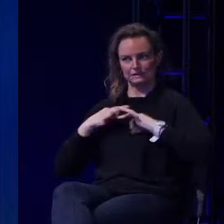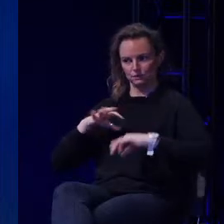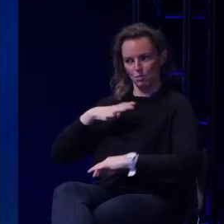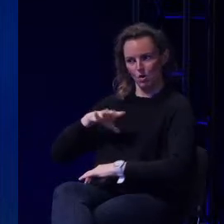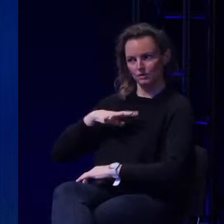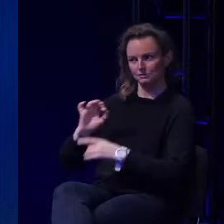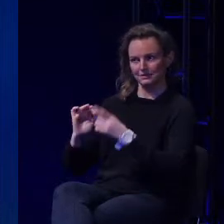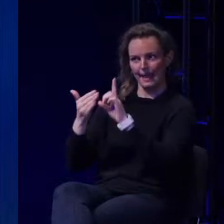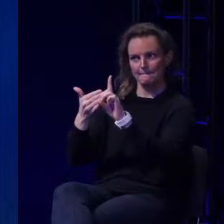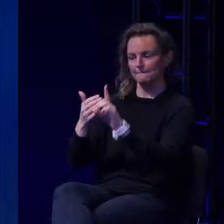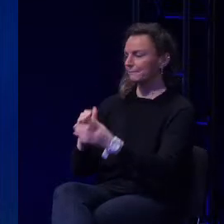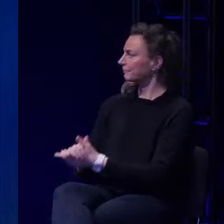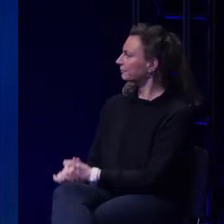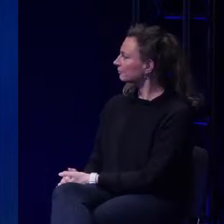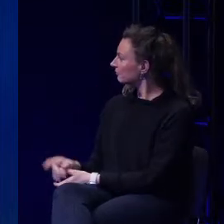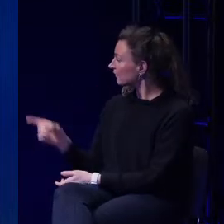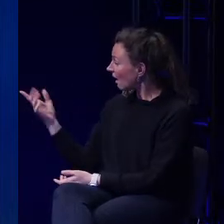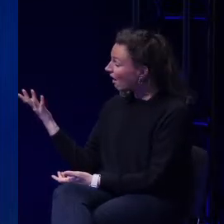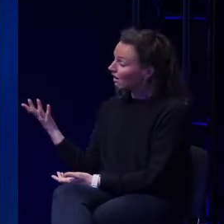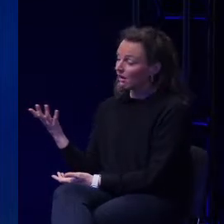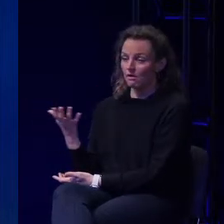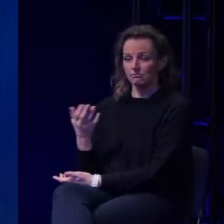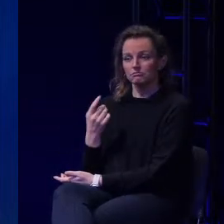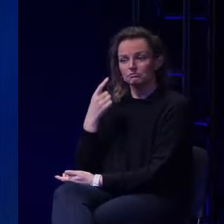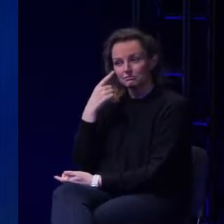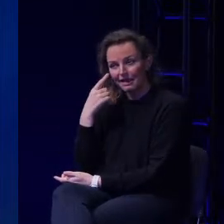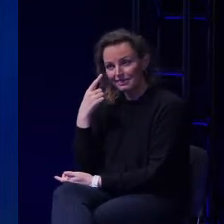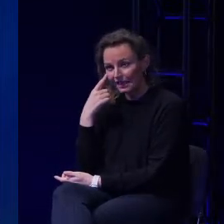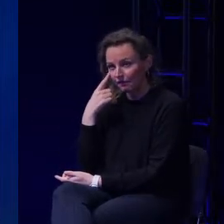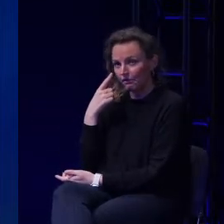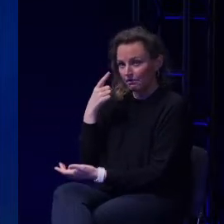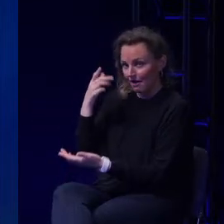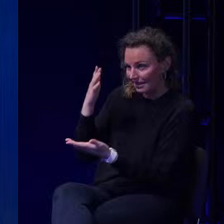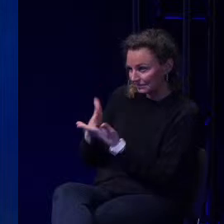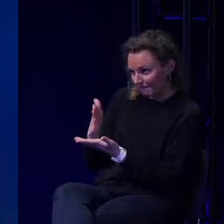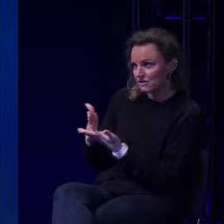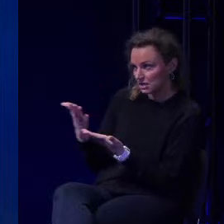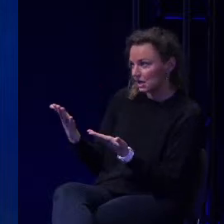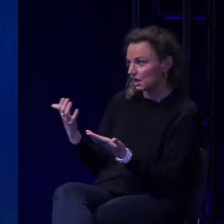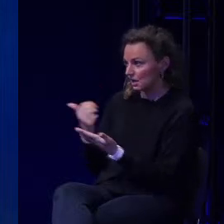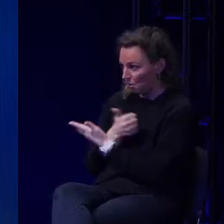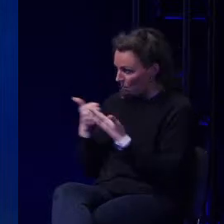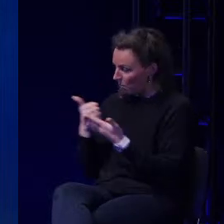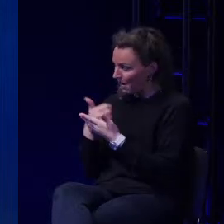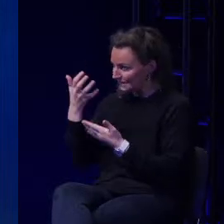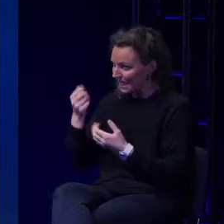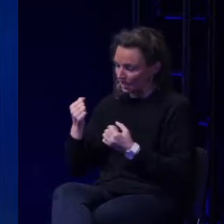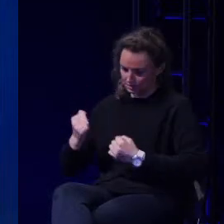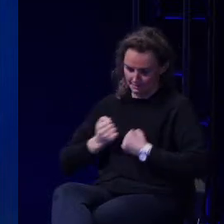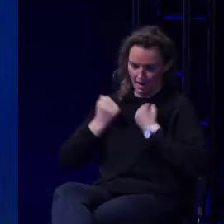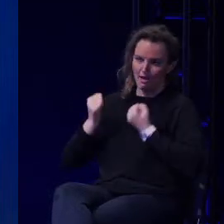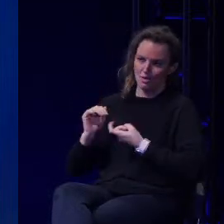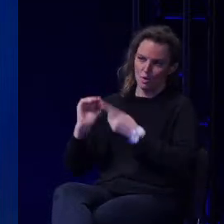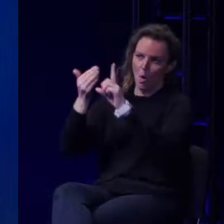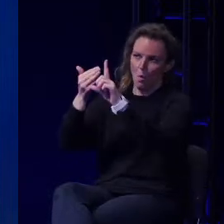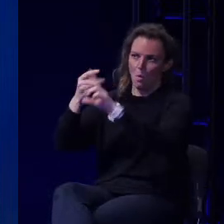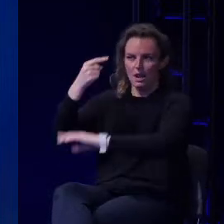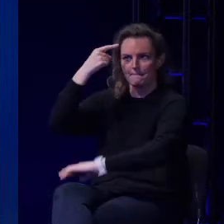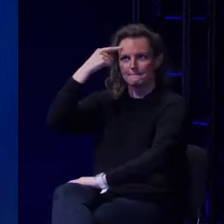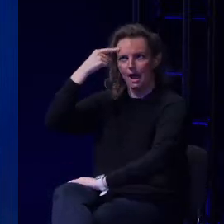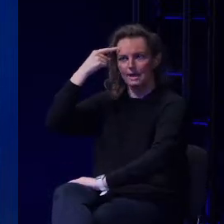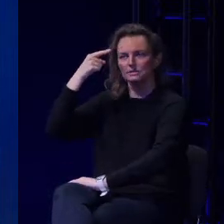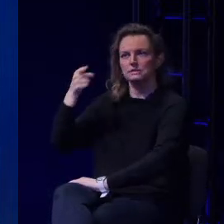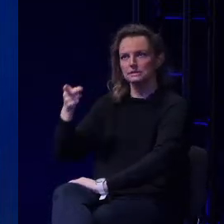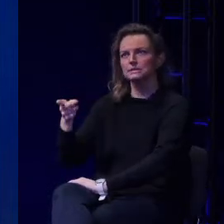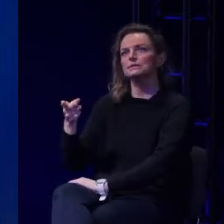Back down the line again. Yeah, no, I mean, I think I definitely always had that as a goal in mind, but